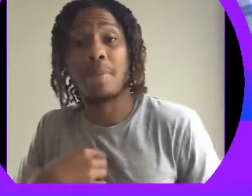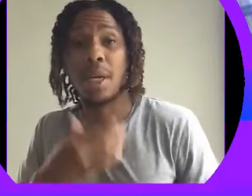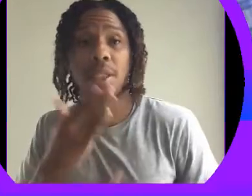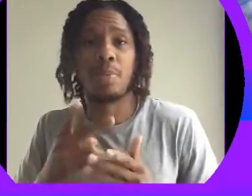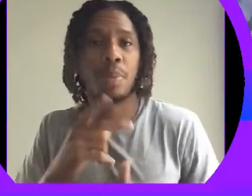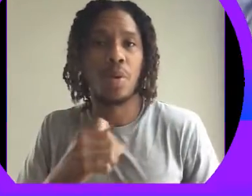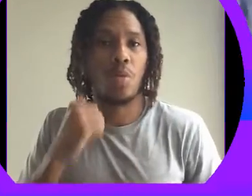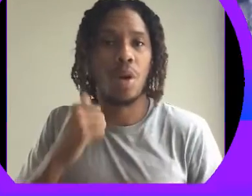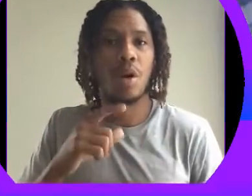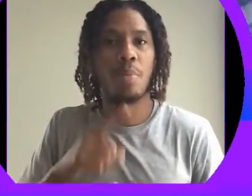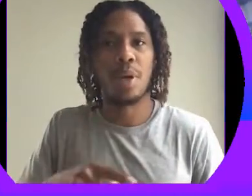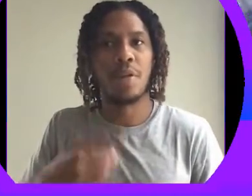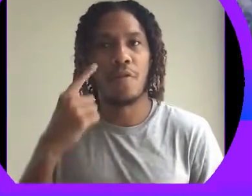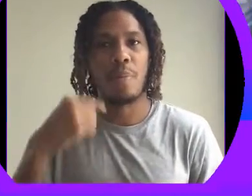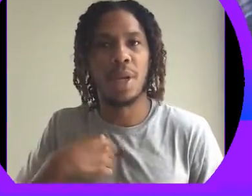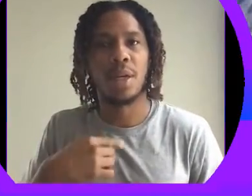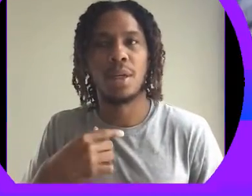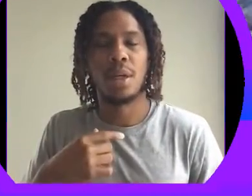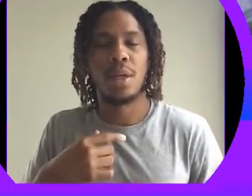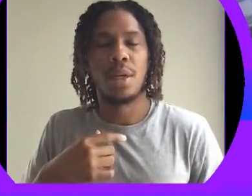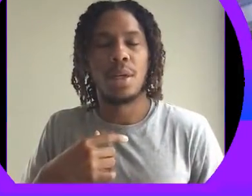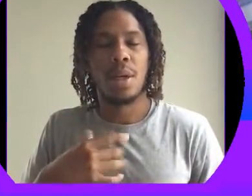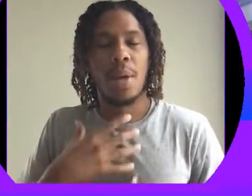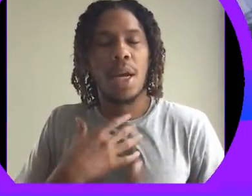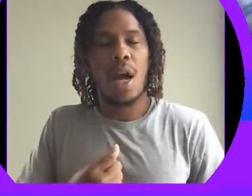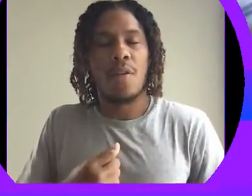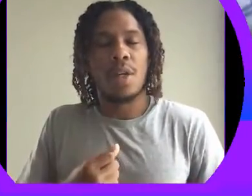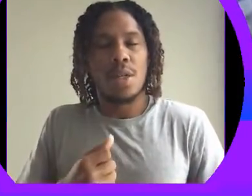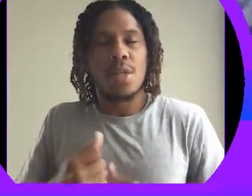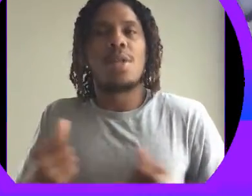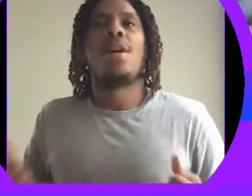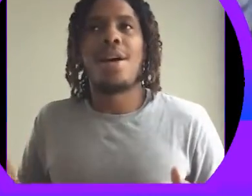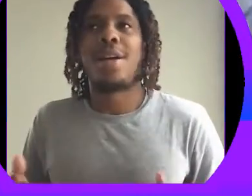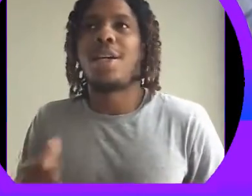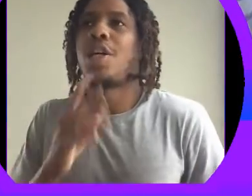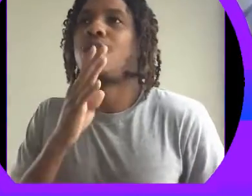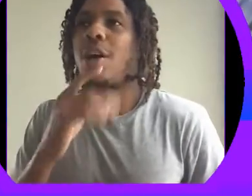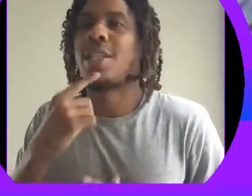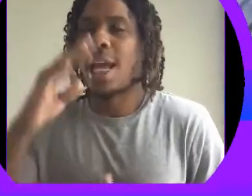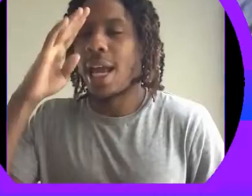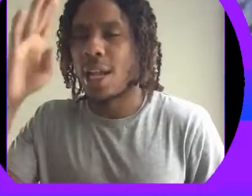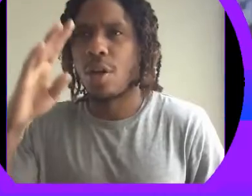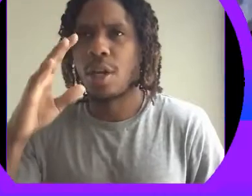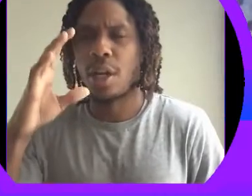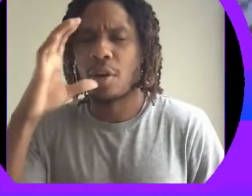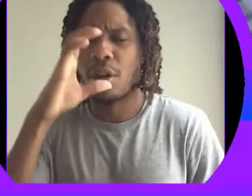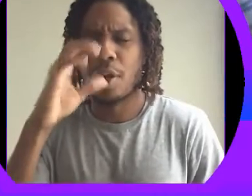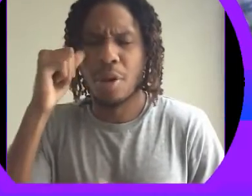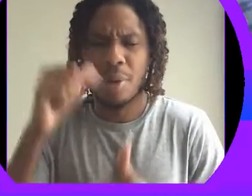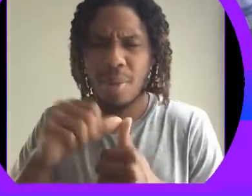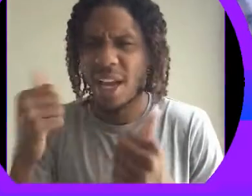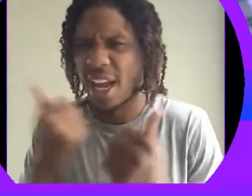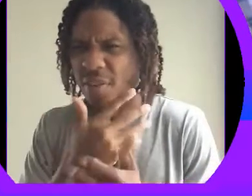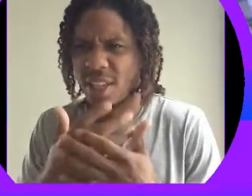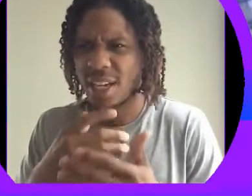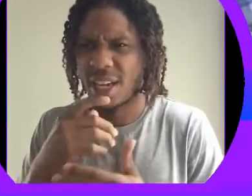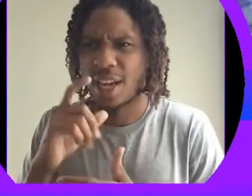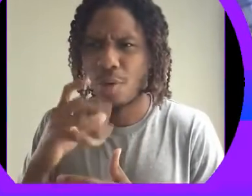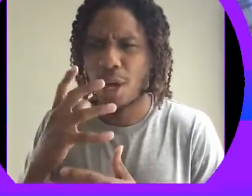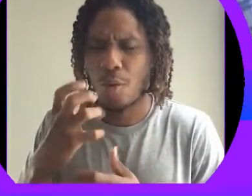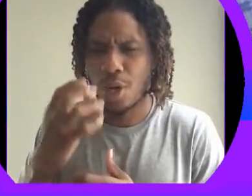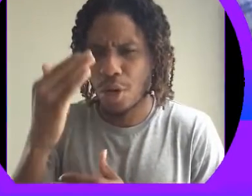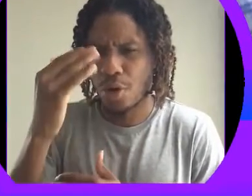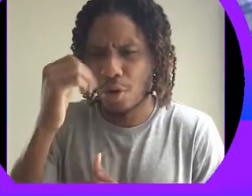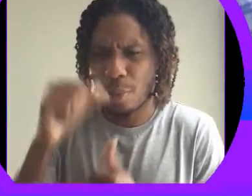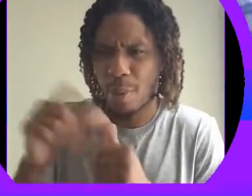the fact that I put myself out there is huge for someone like me, because just the hello and remembering all the things I might want to know about